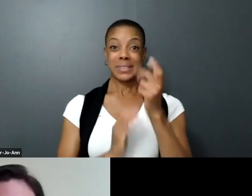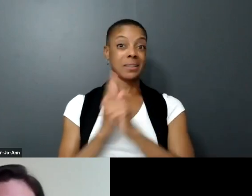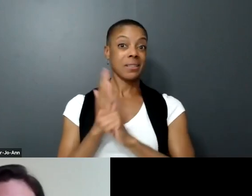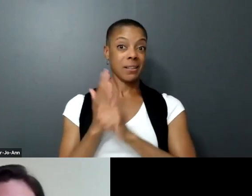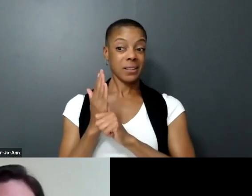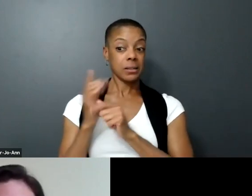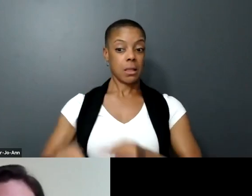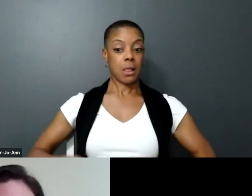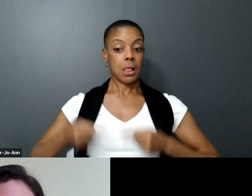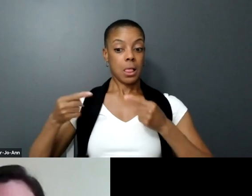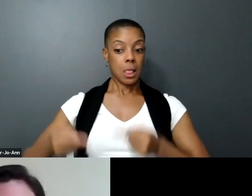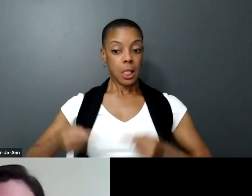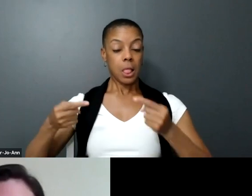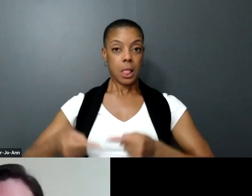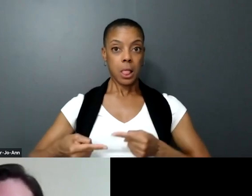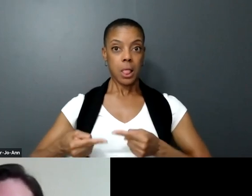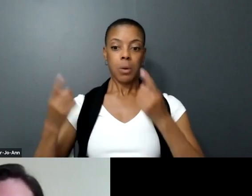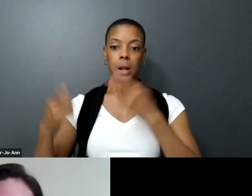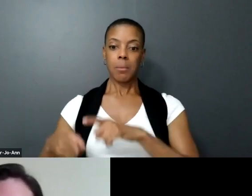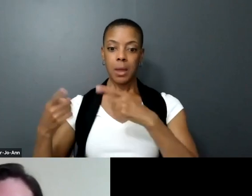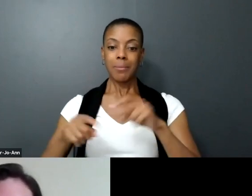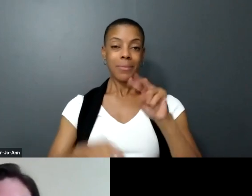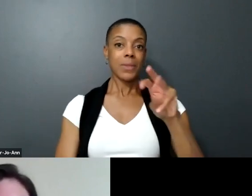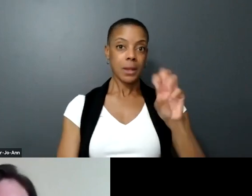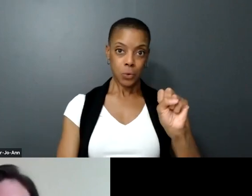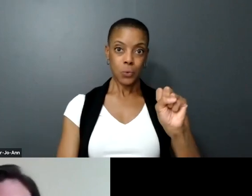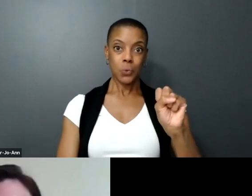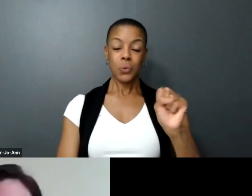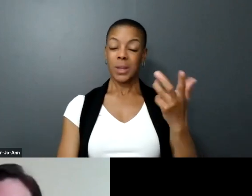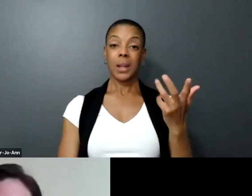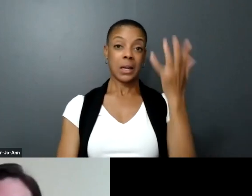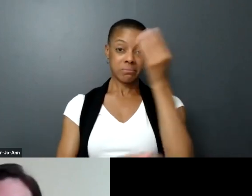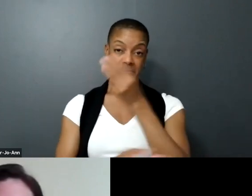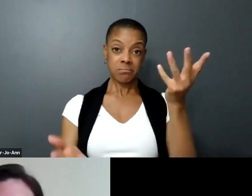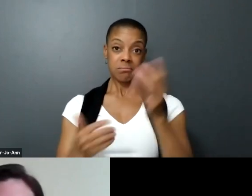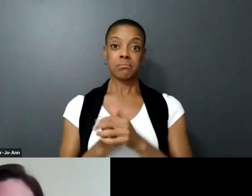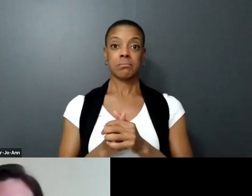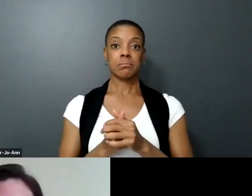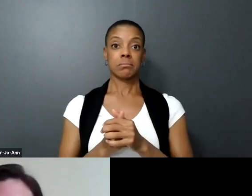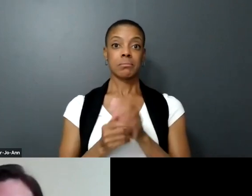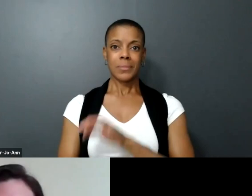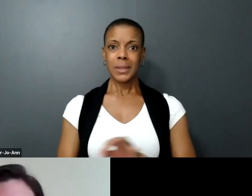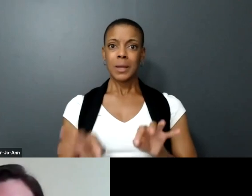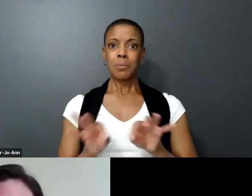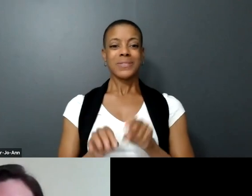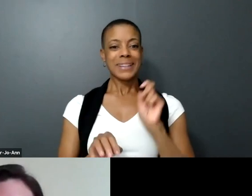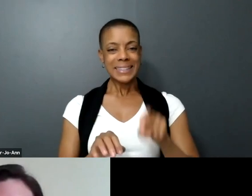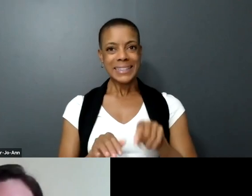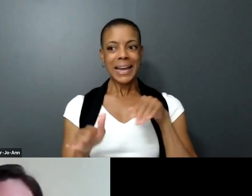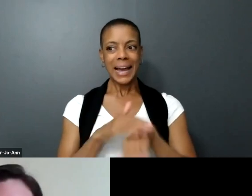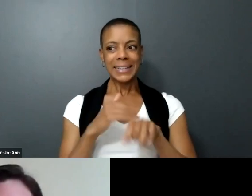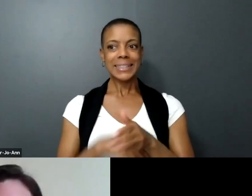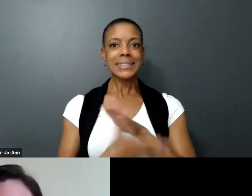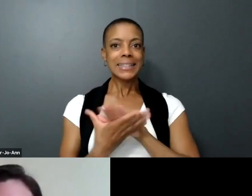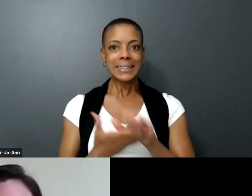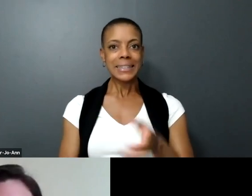our journey in the news, and it's a journey I freely share with you. The importance of our need to access clean water is